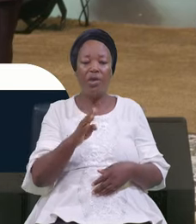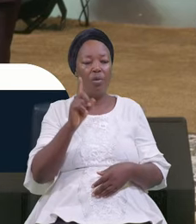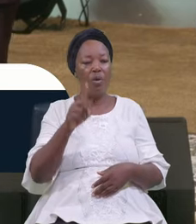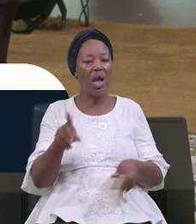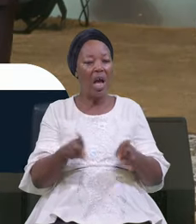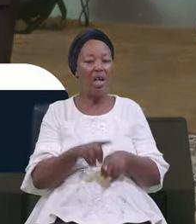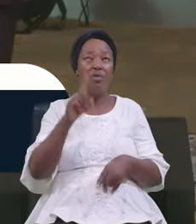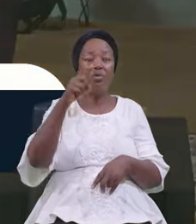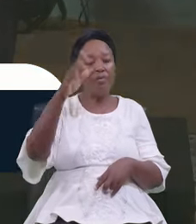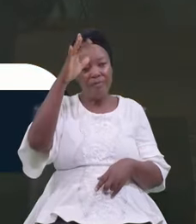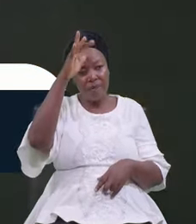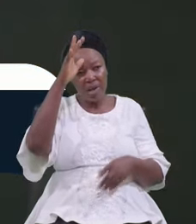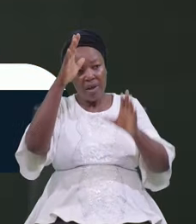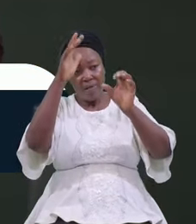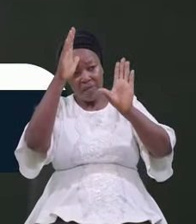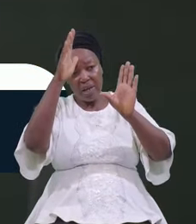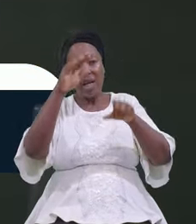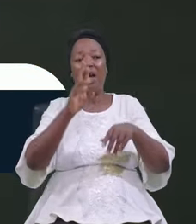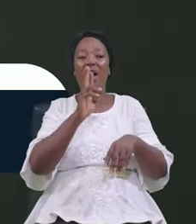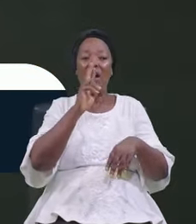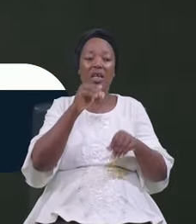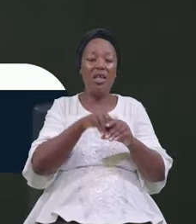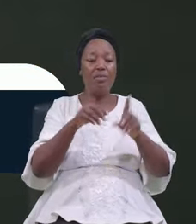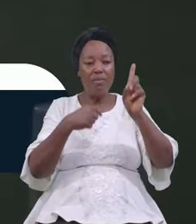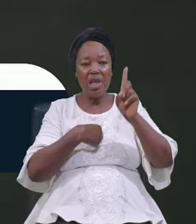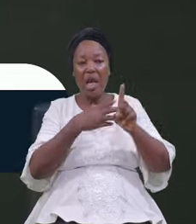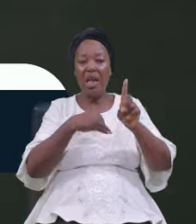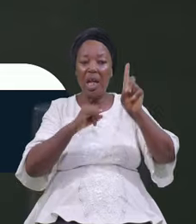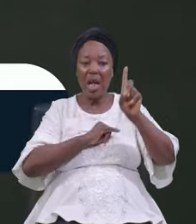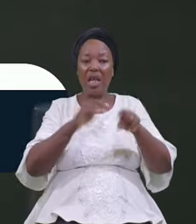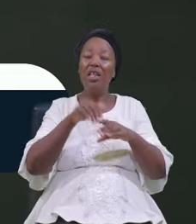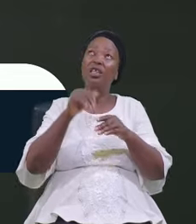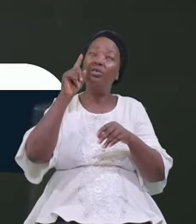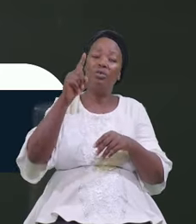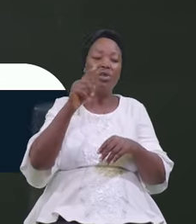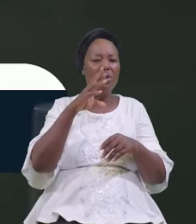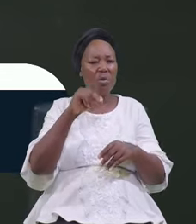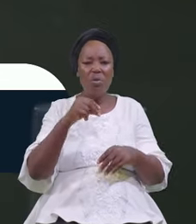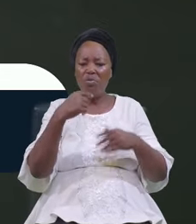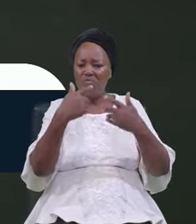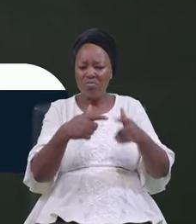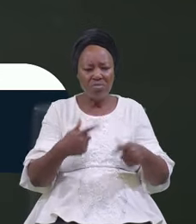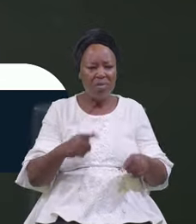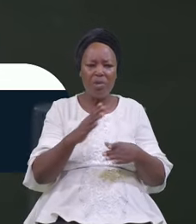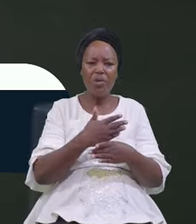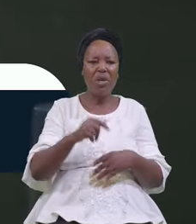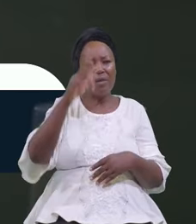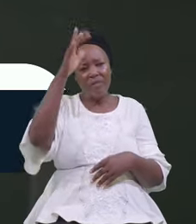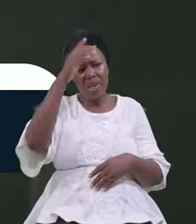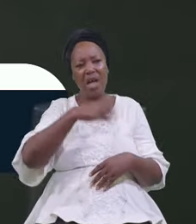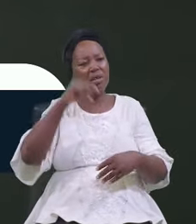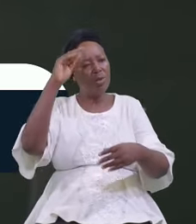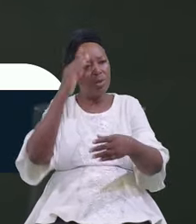Father art in me and I in thee. No argument between the Father and the Son.